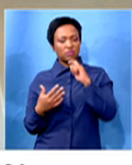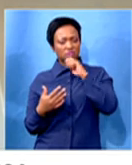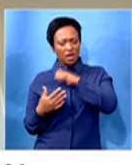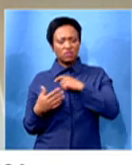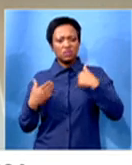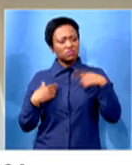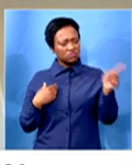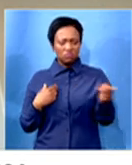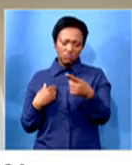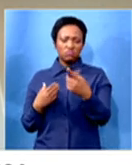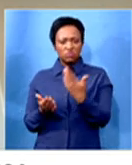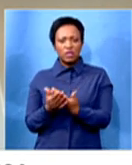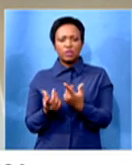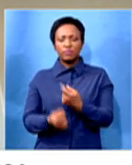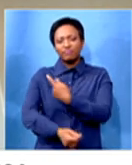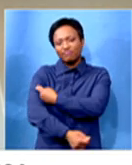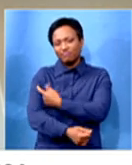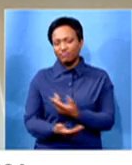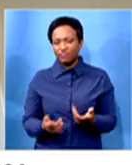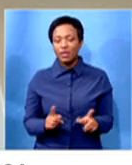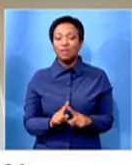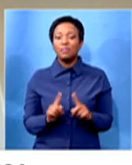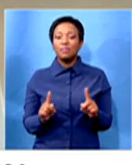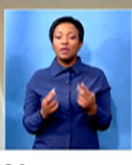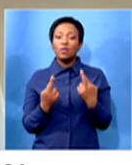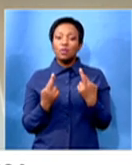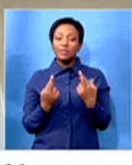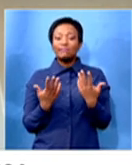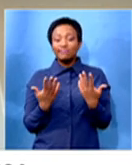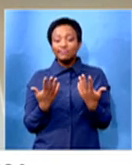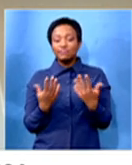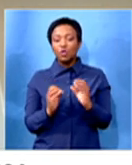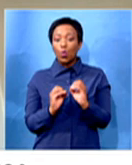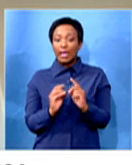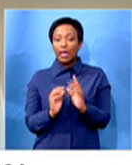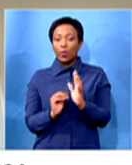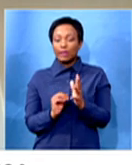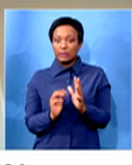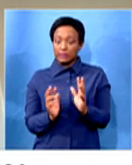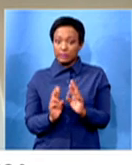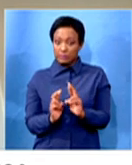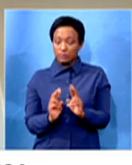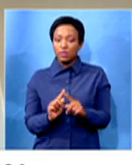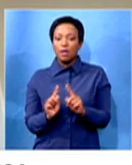for it. Now, hopefully it's going to be okay. And maybe they